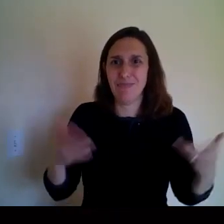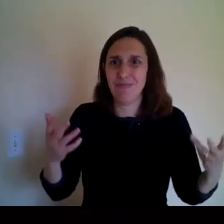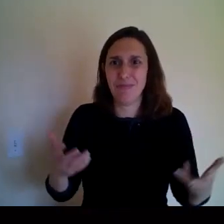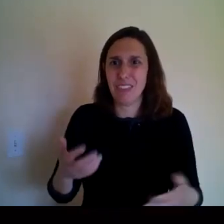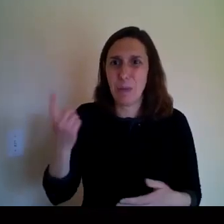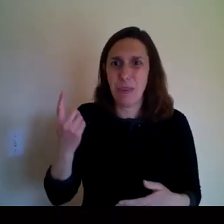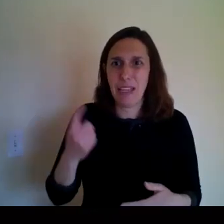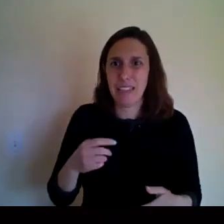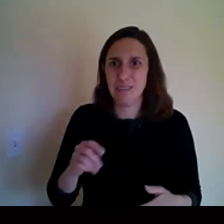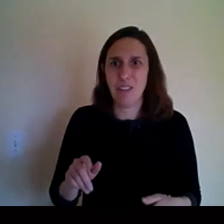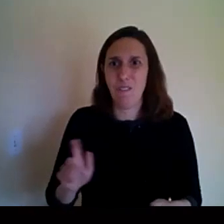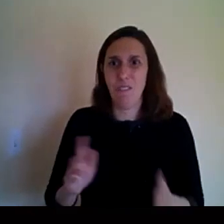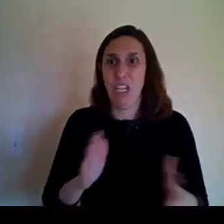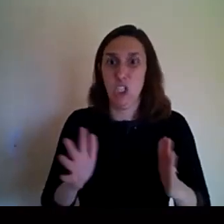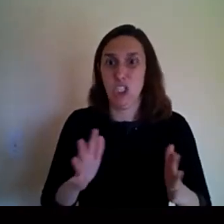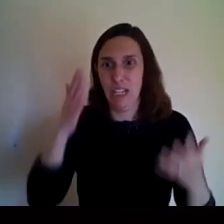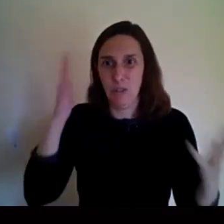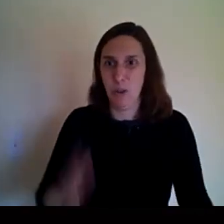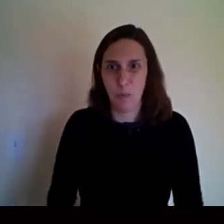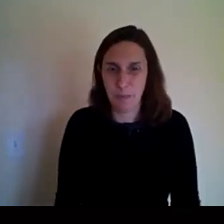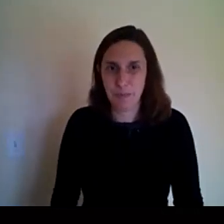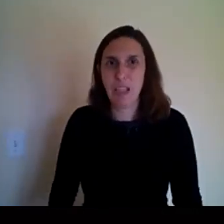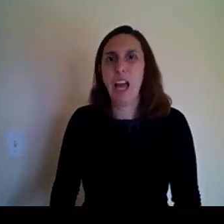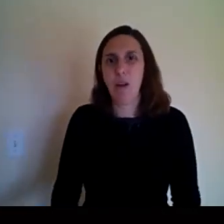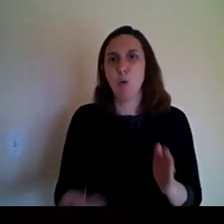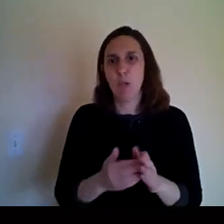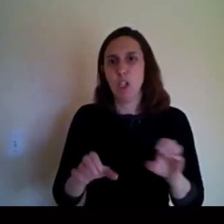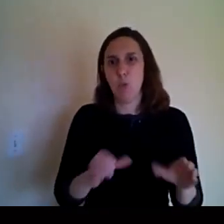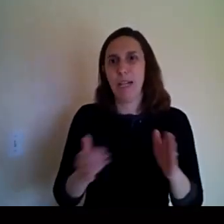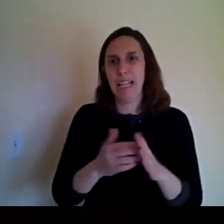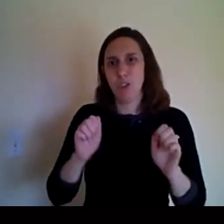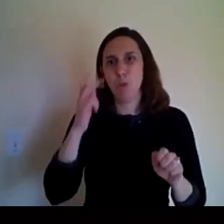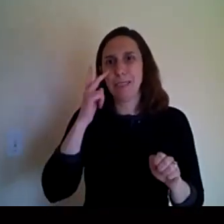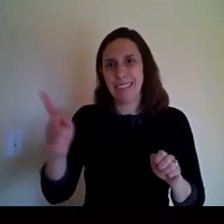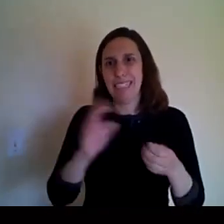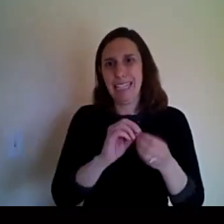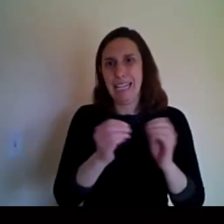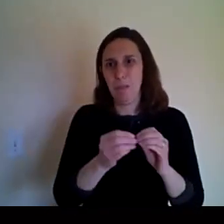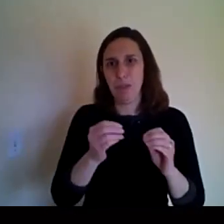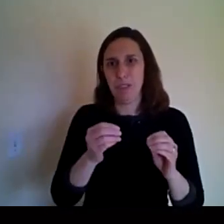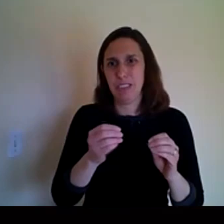some button that I hit on my tablet. So let me redo this one here. I'll just redo it.